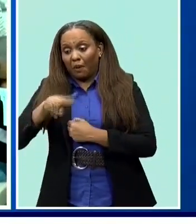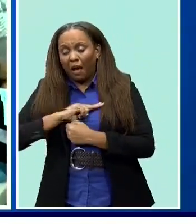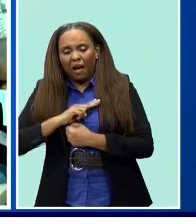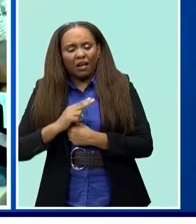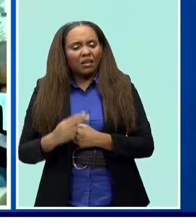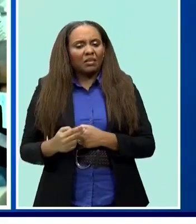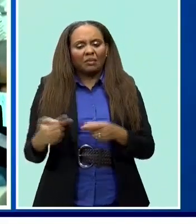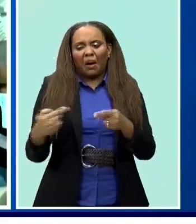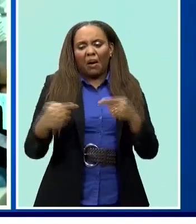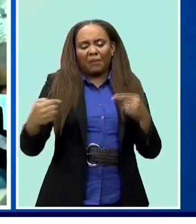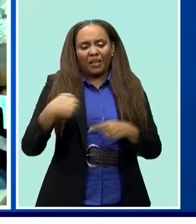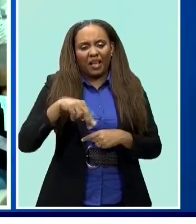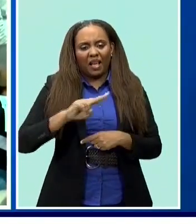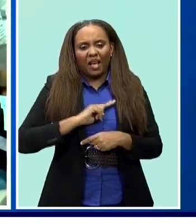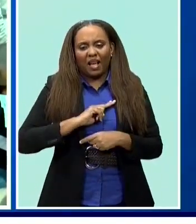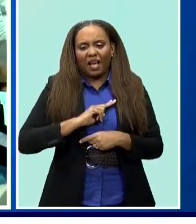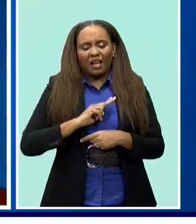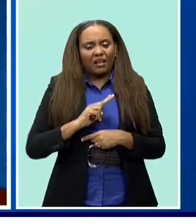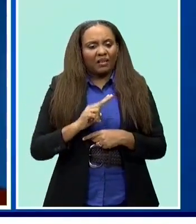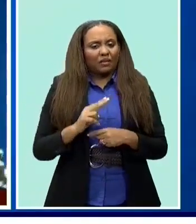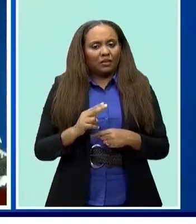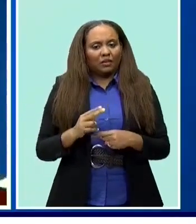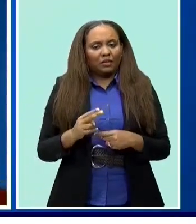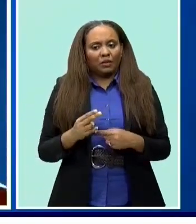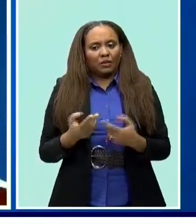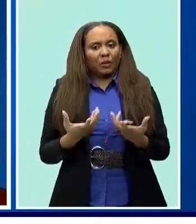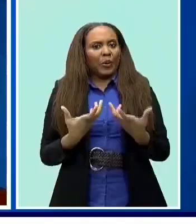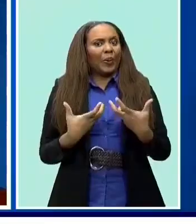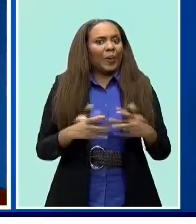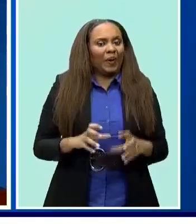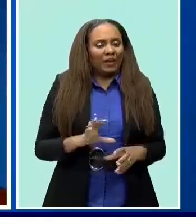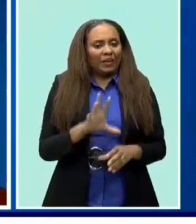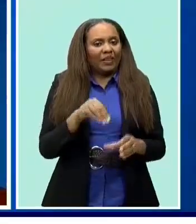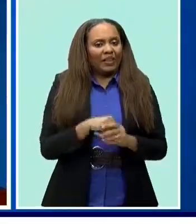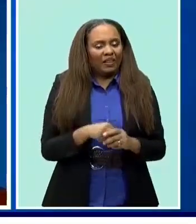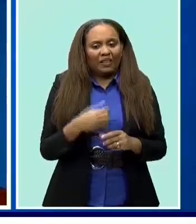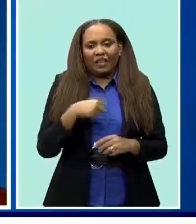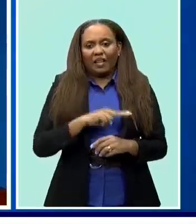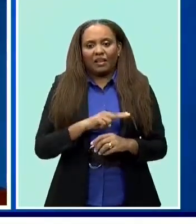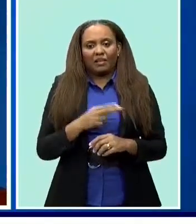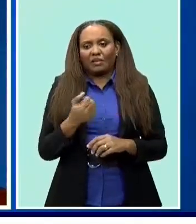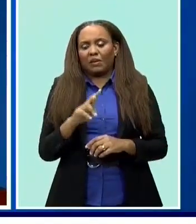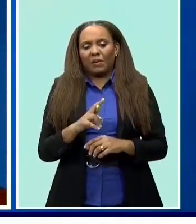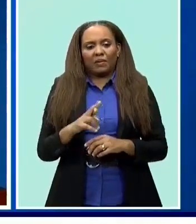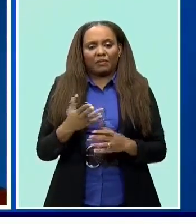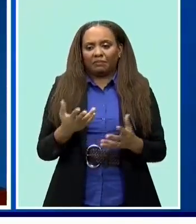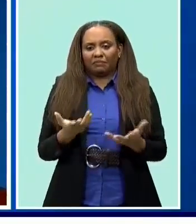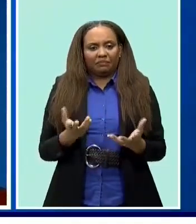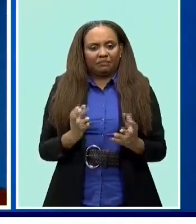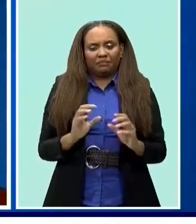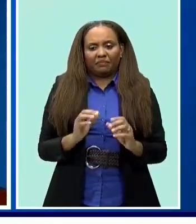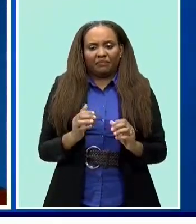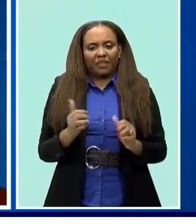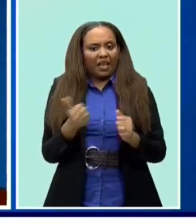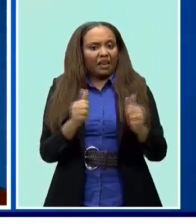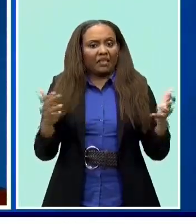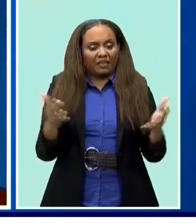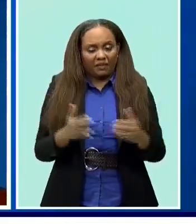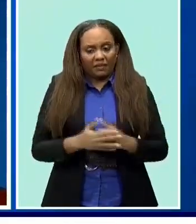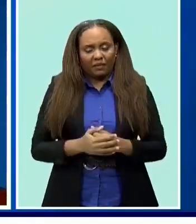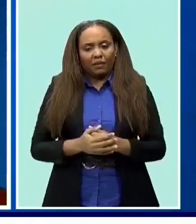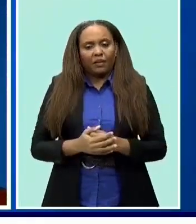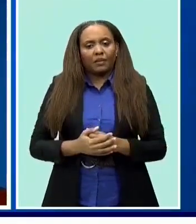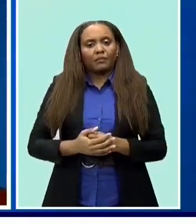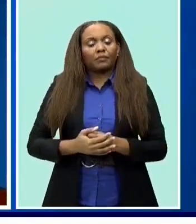vehemently opposed to us, or were neutral. Because if all voices do